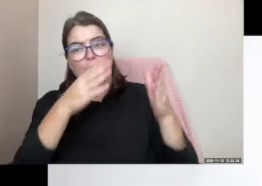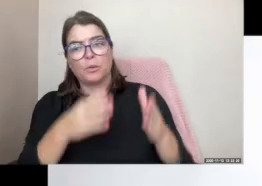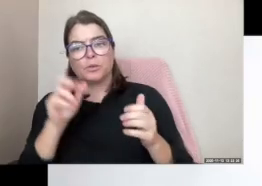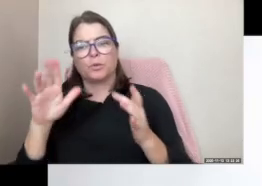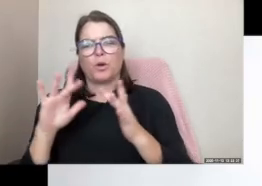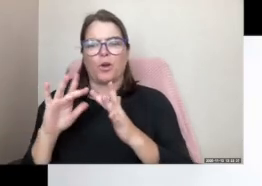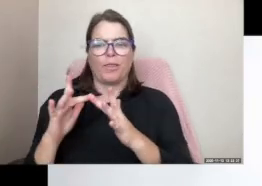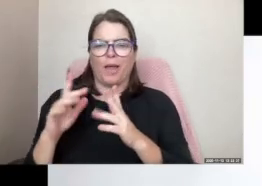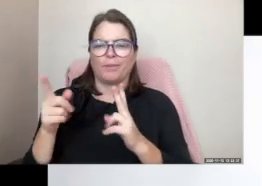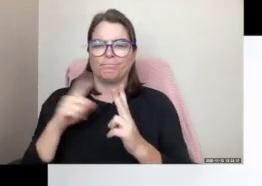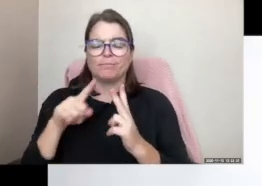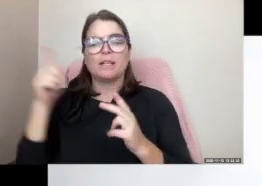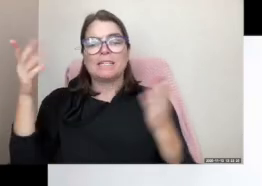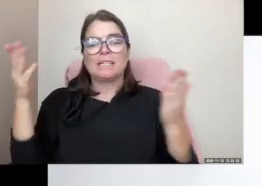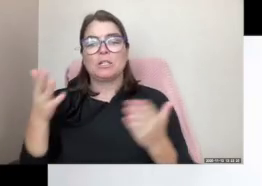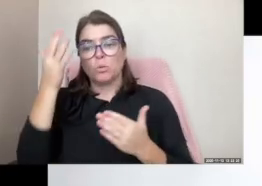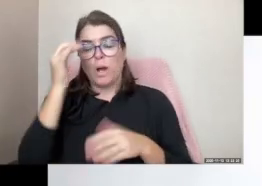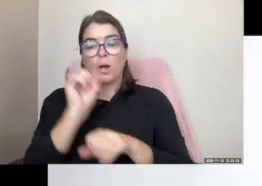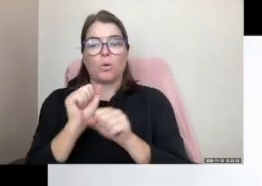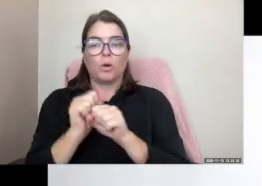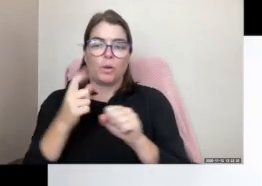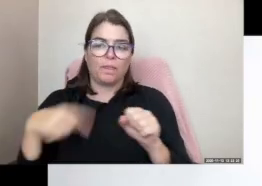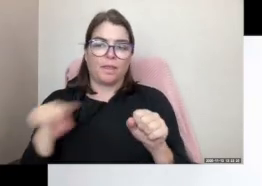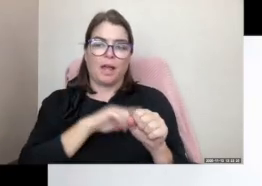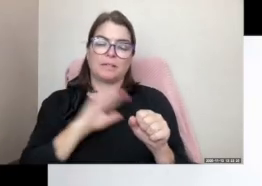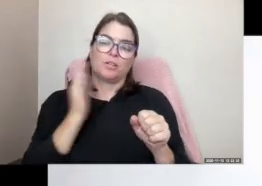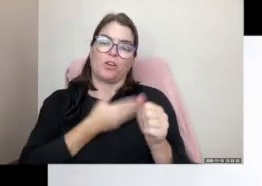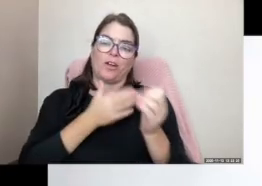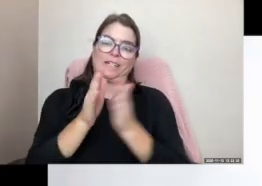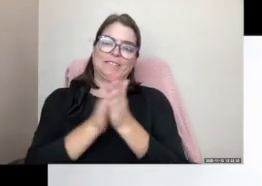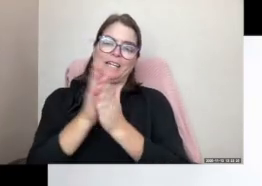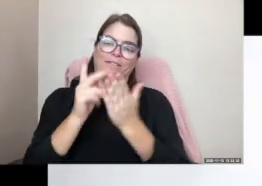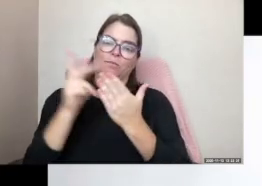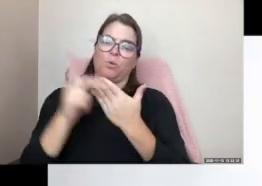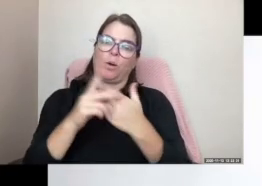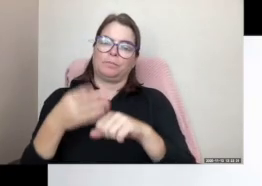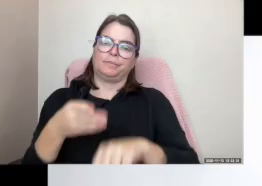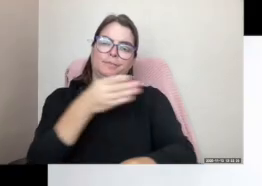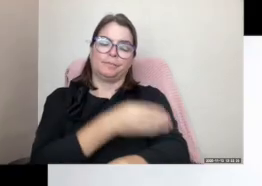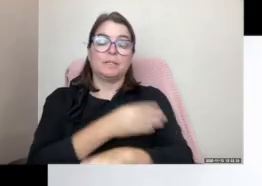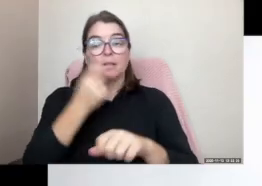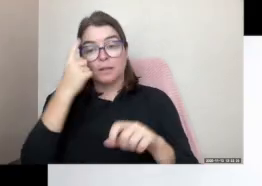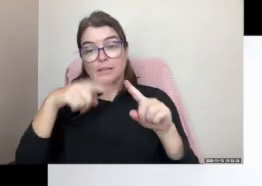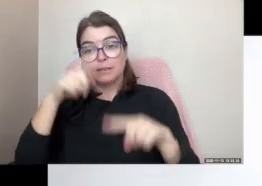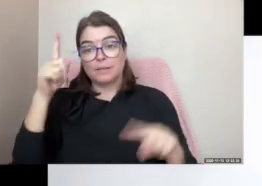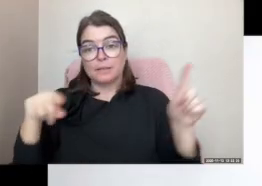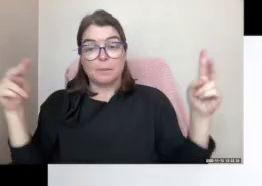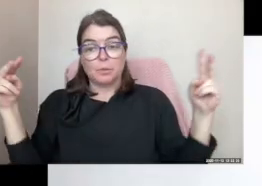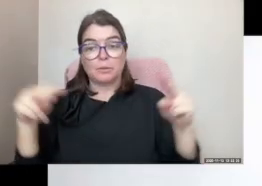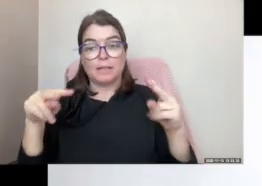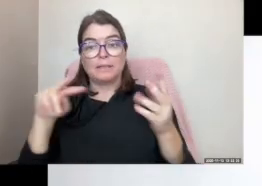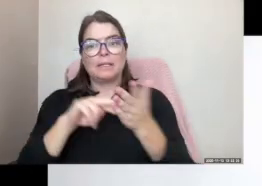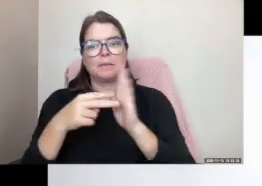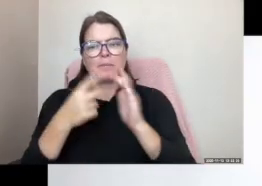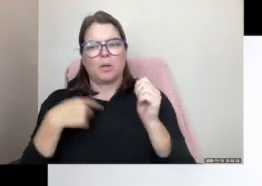equity. People from all over California are here with us today, either in person or online, and